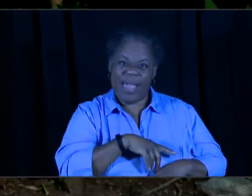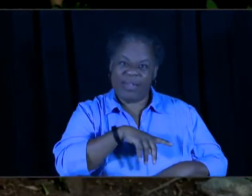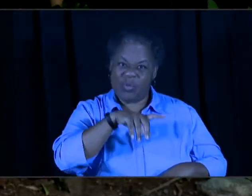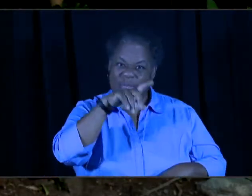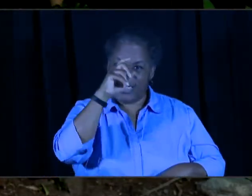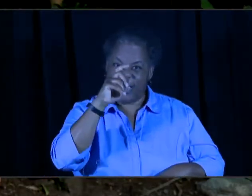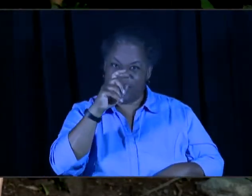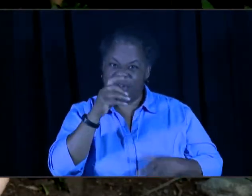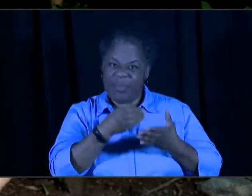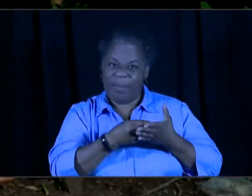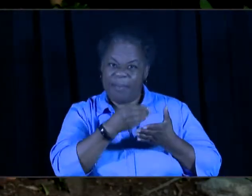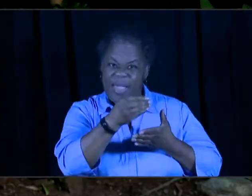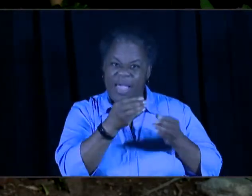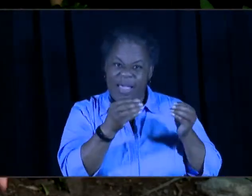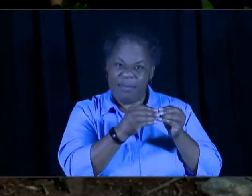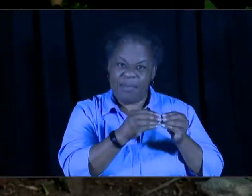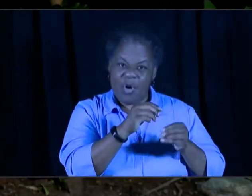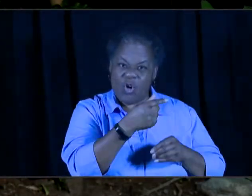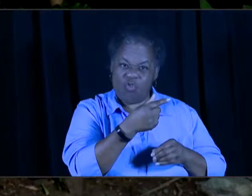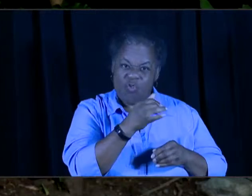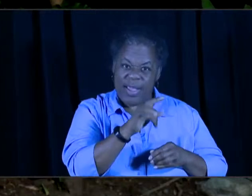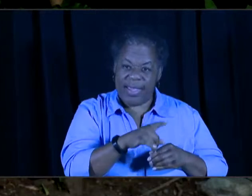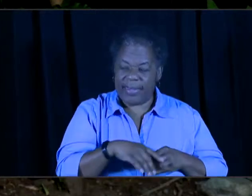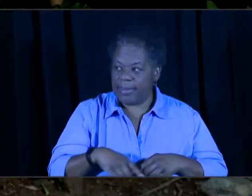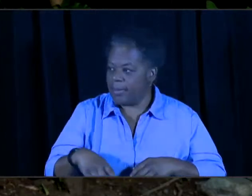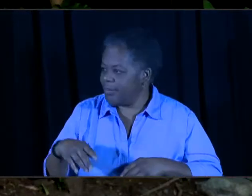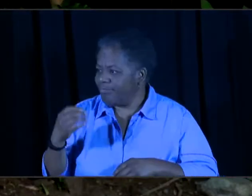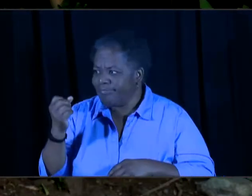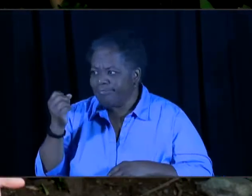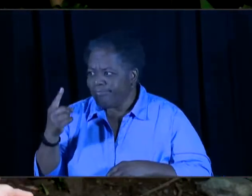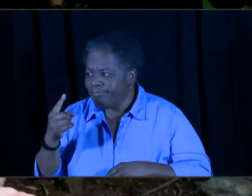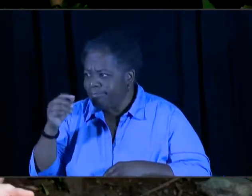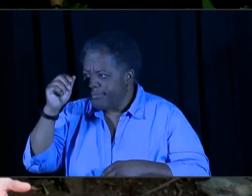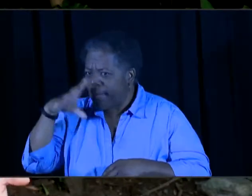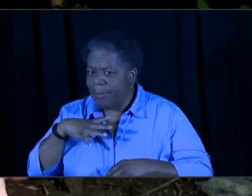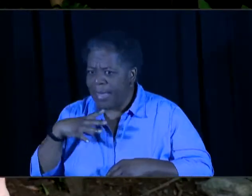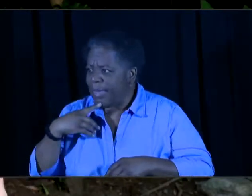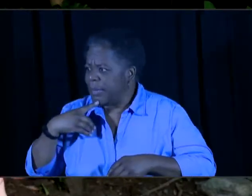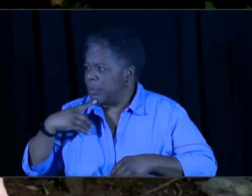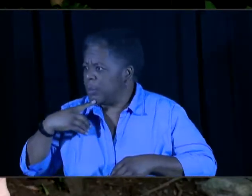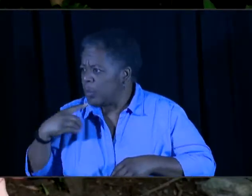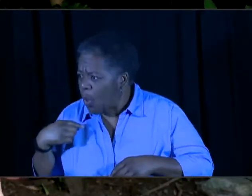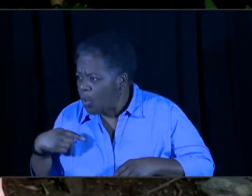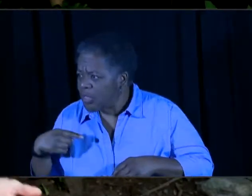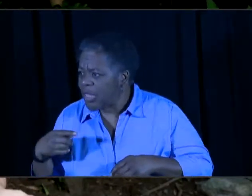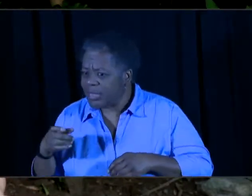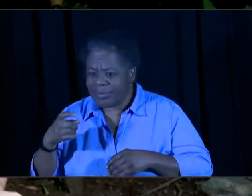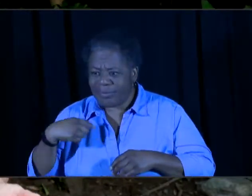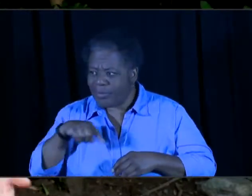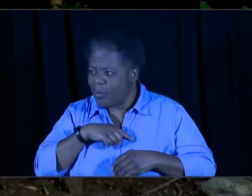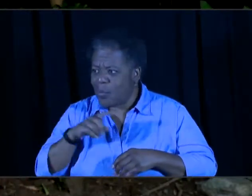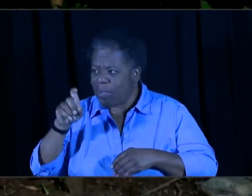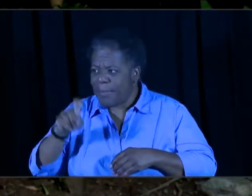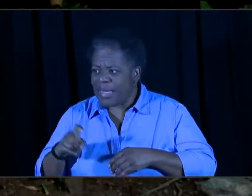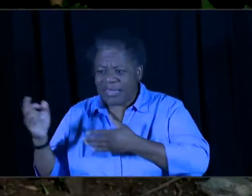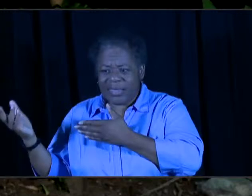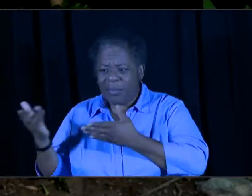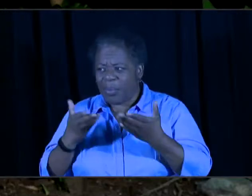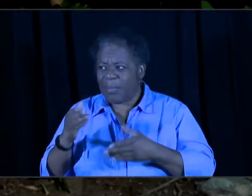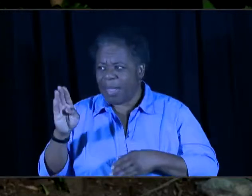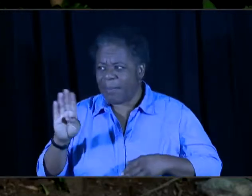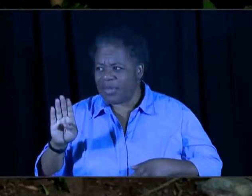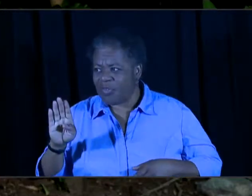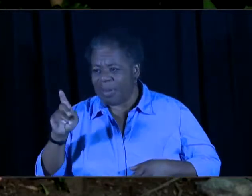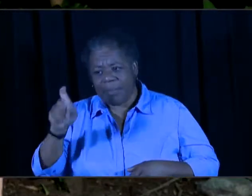grain." Judah replied, "You don't understand. The man told us we have no business with him unless we return with our youngest